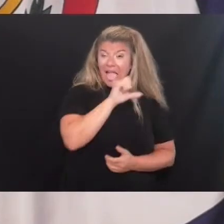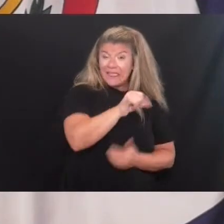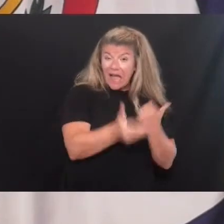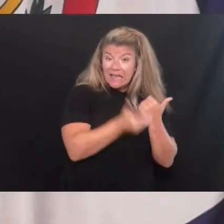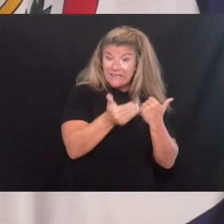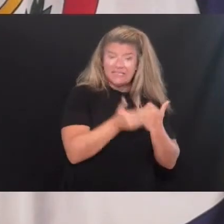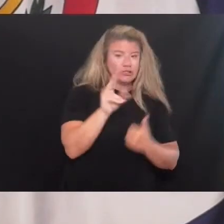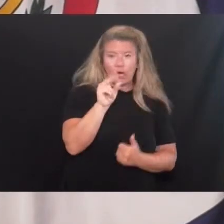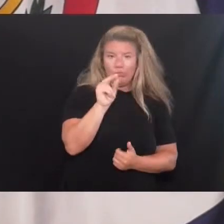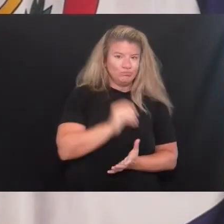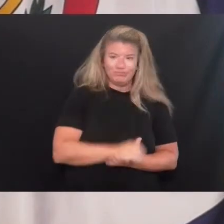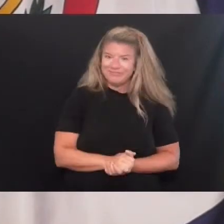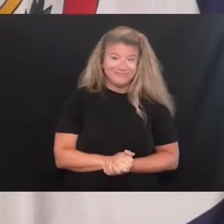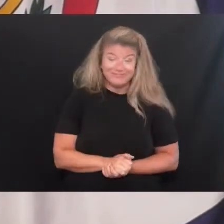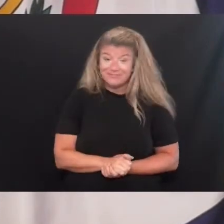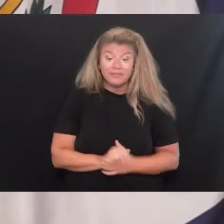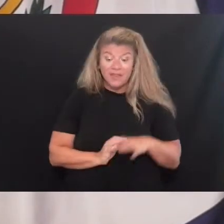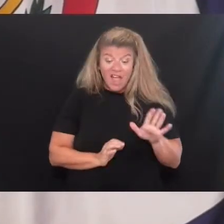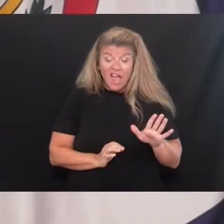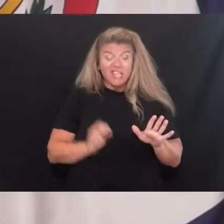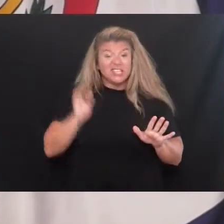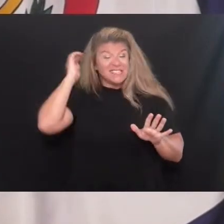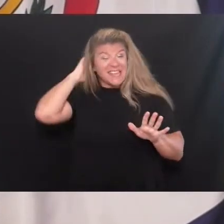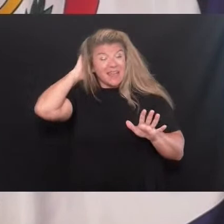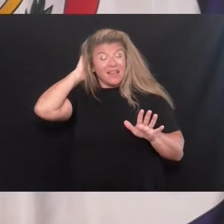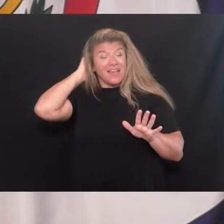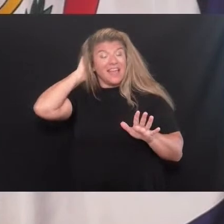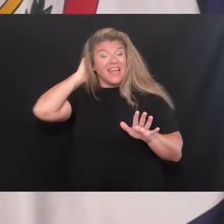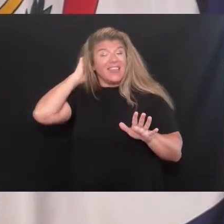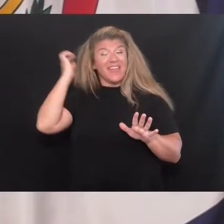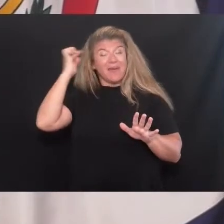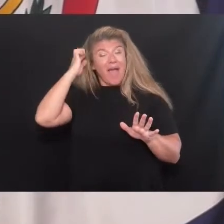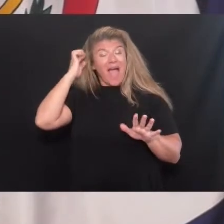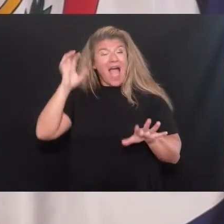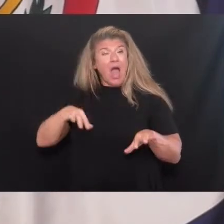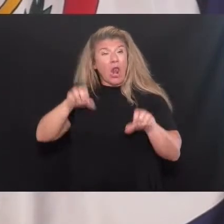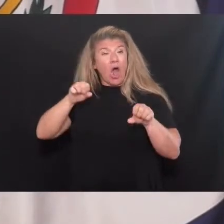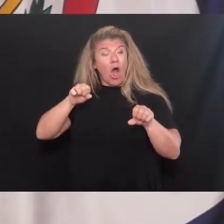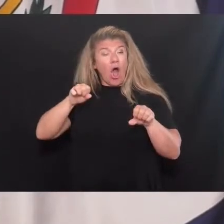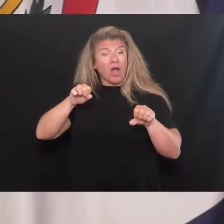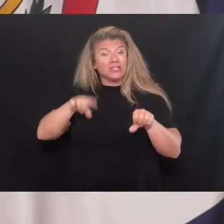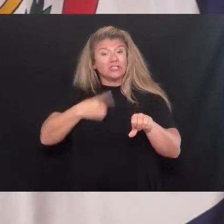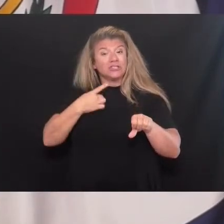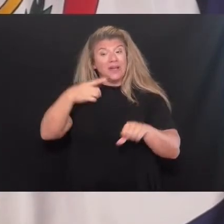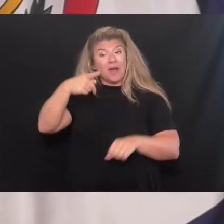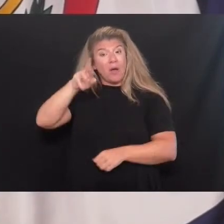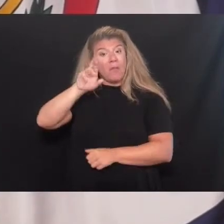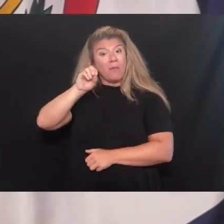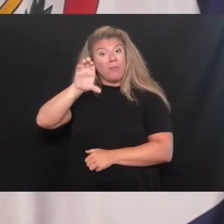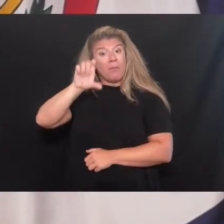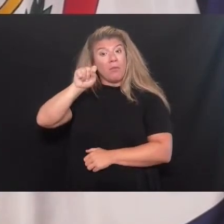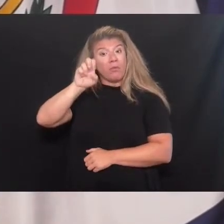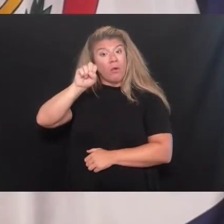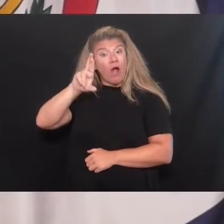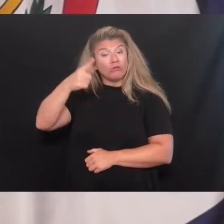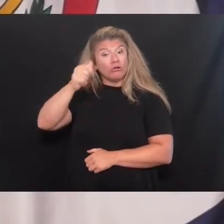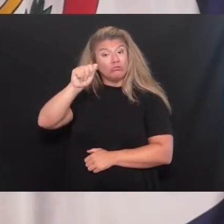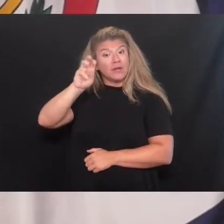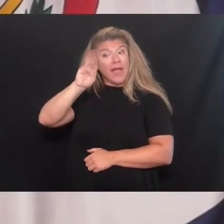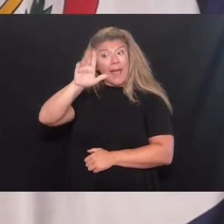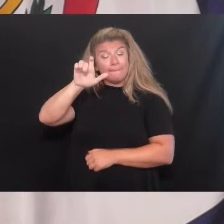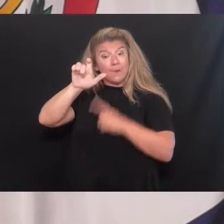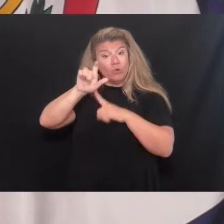task. I mean, just think of how long that it took to get Procter & Gamble to come. And this